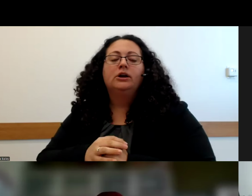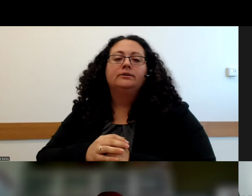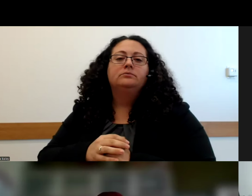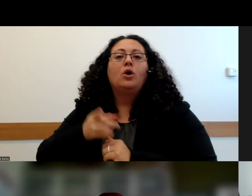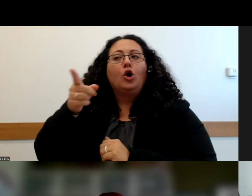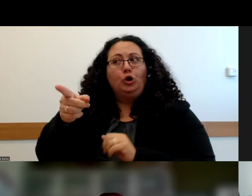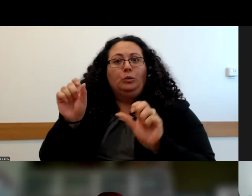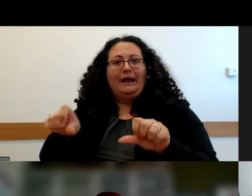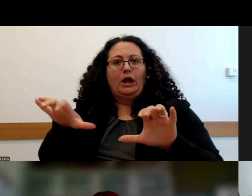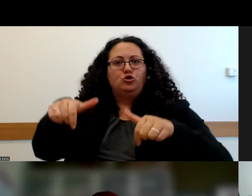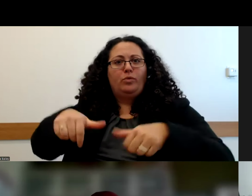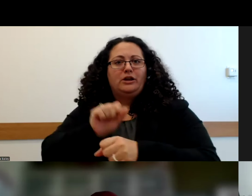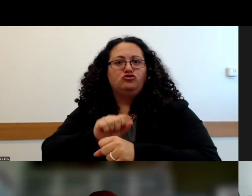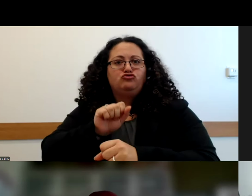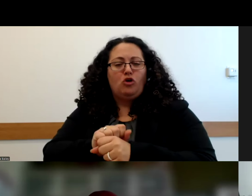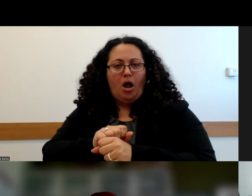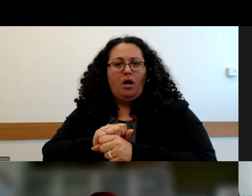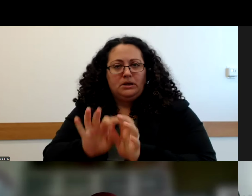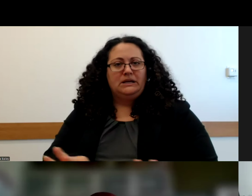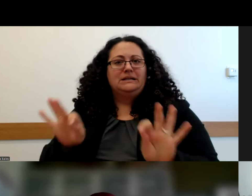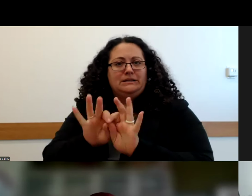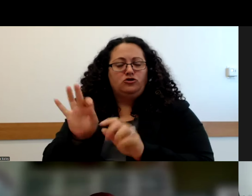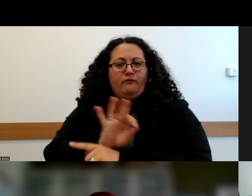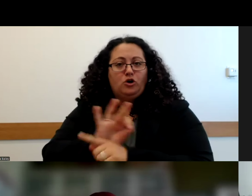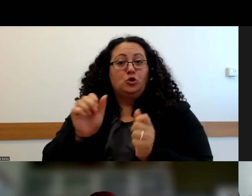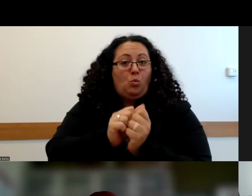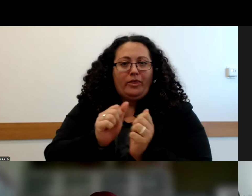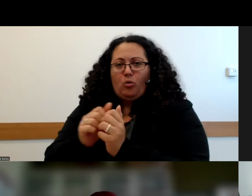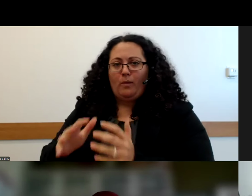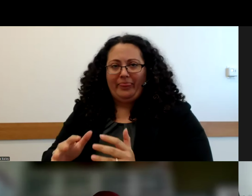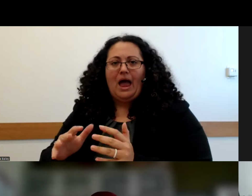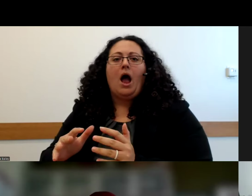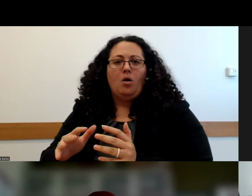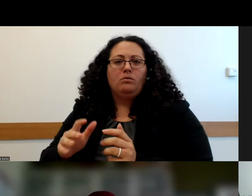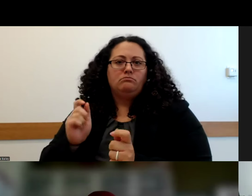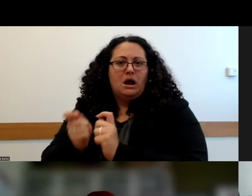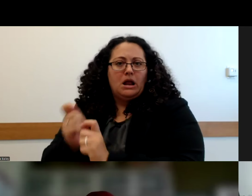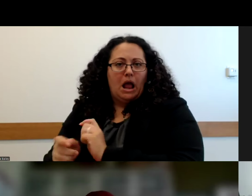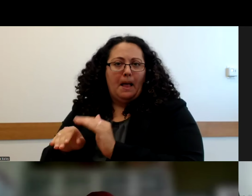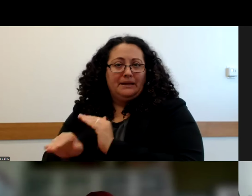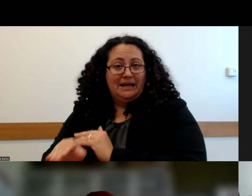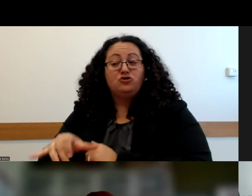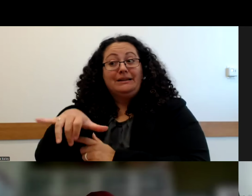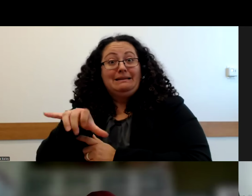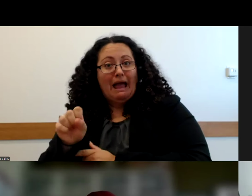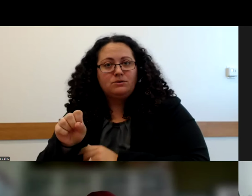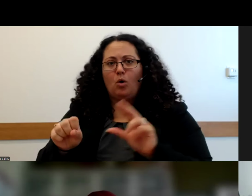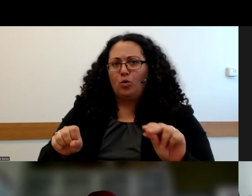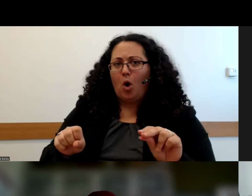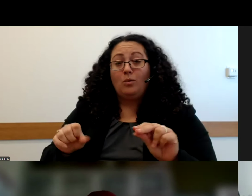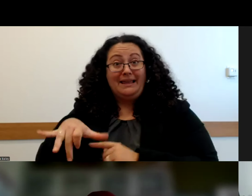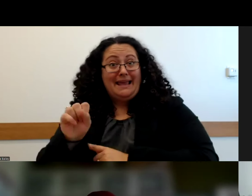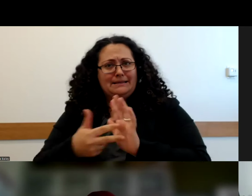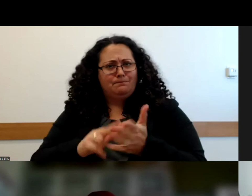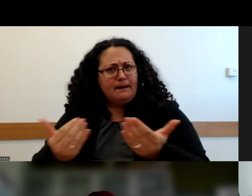you able to do this job, perform the essential function of this job with or without a reasonable accommodation, yes or no? And answering yes doesn't tell you I have